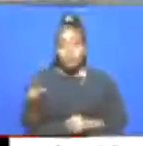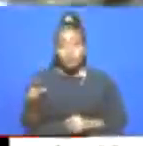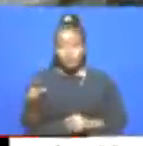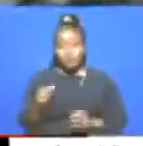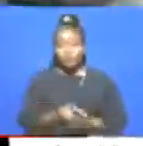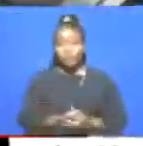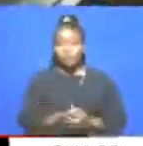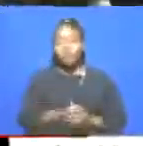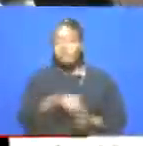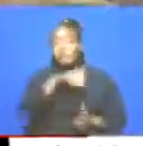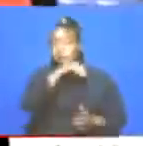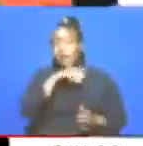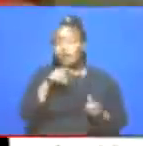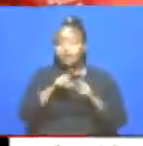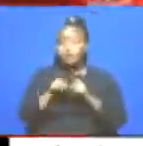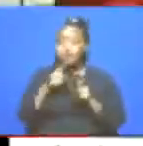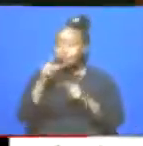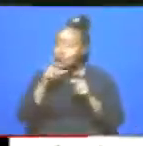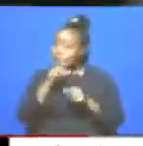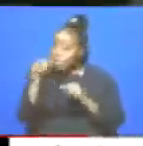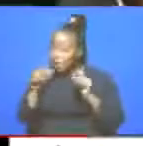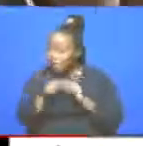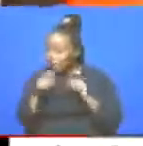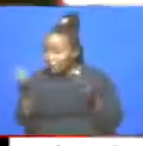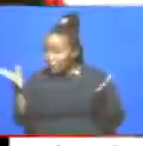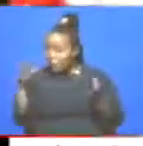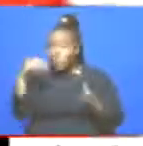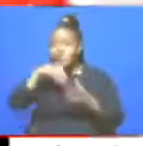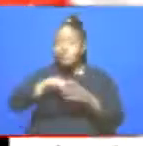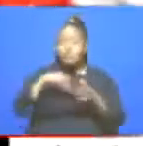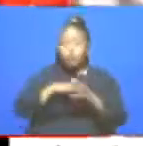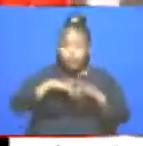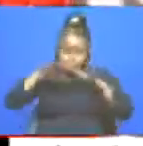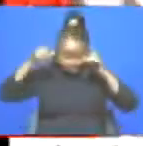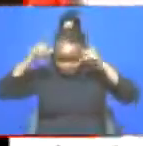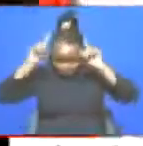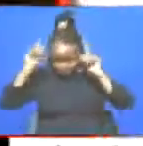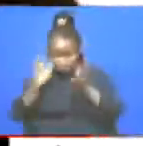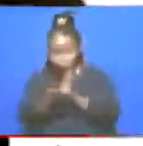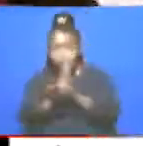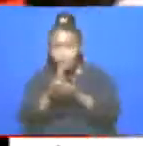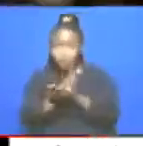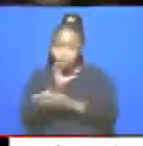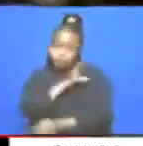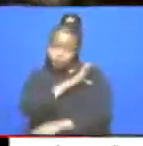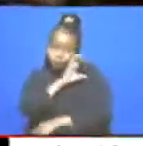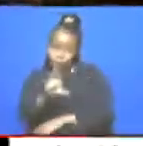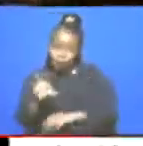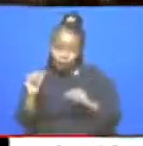Odinga further spoke of investing in livestock sector as a strategy to empower the pastoral communities.